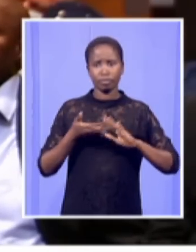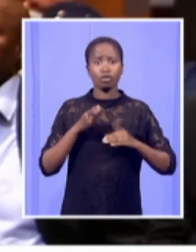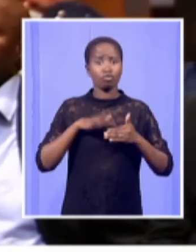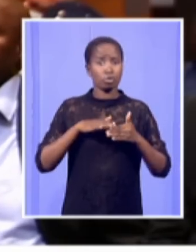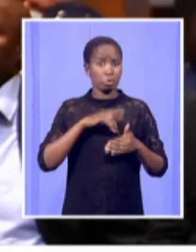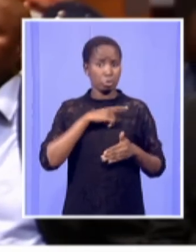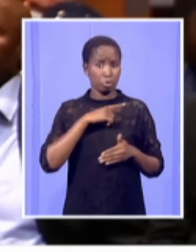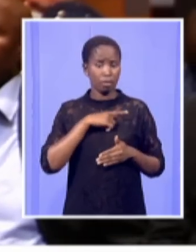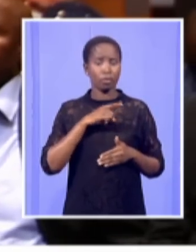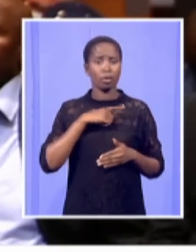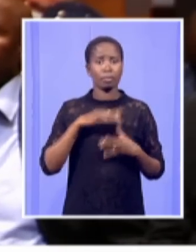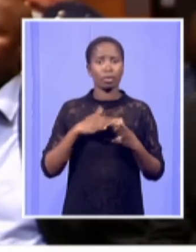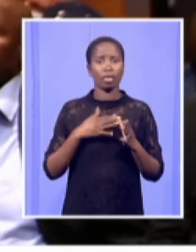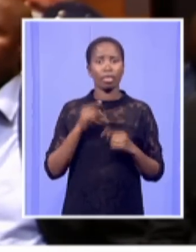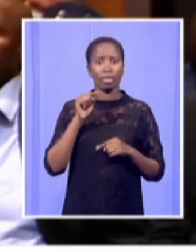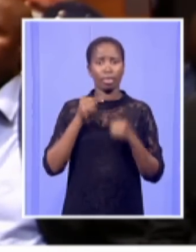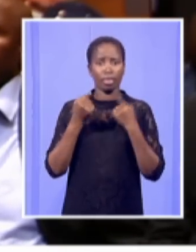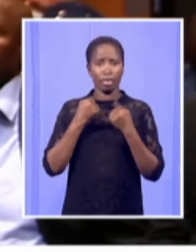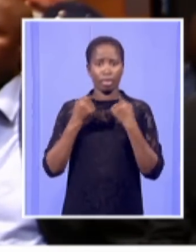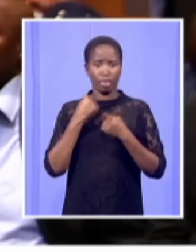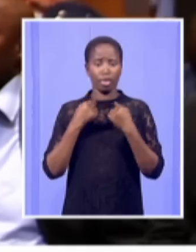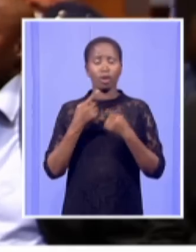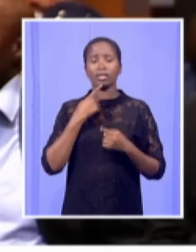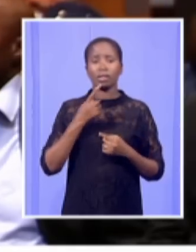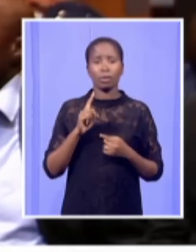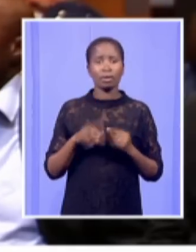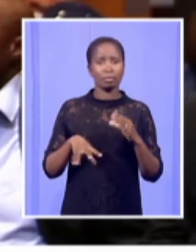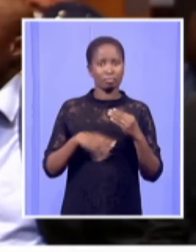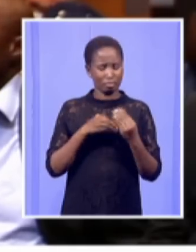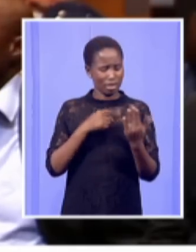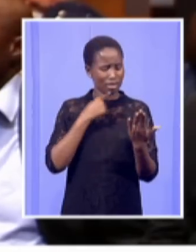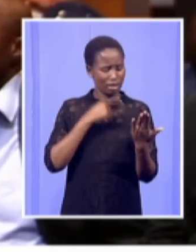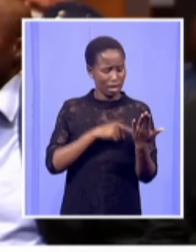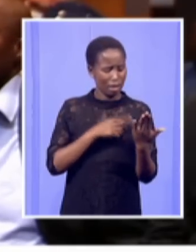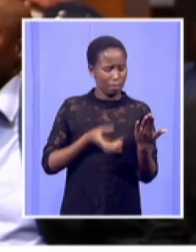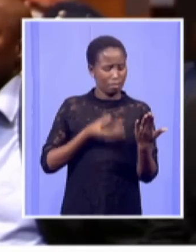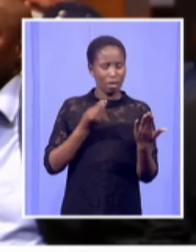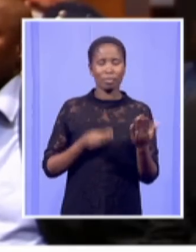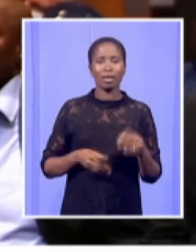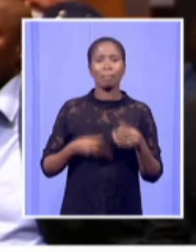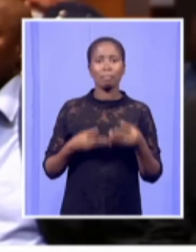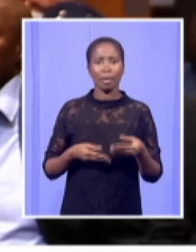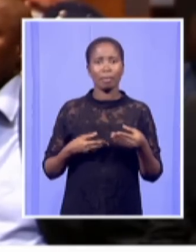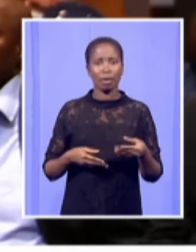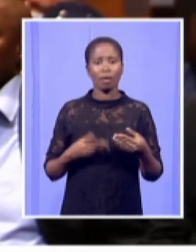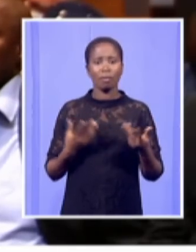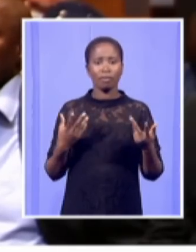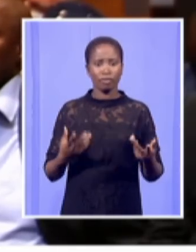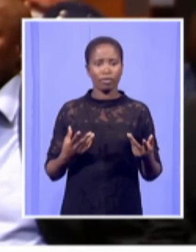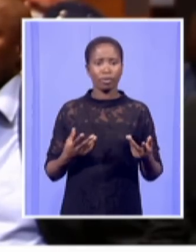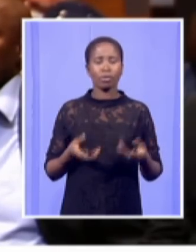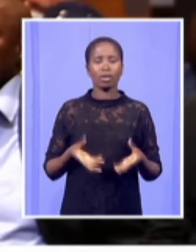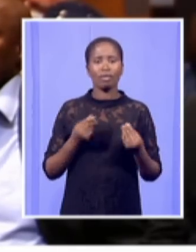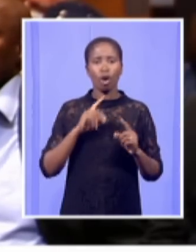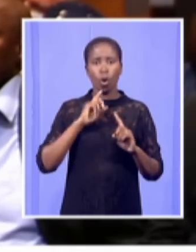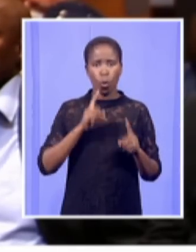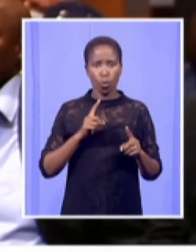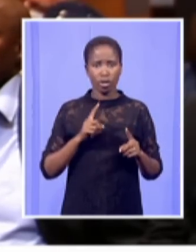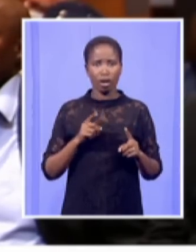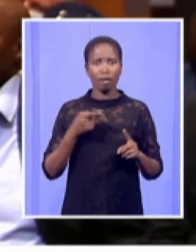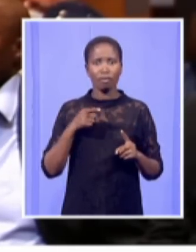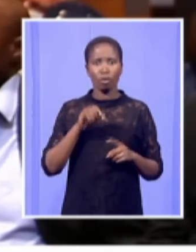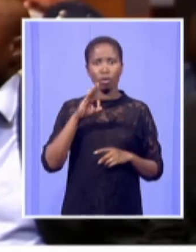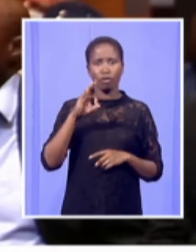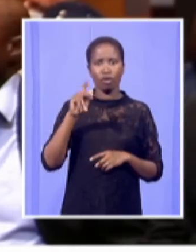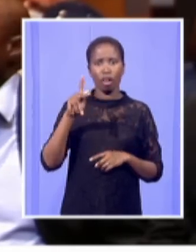considering the allegations by the prosecution contained in founding papers in order to obtain a provisional restraint order in terms of poker, it